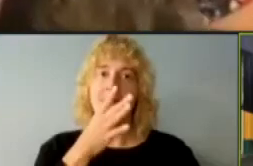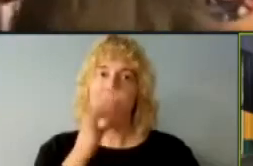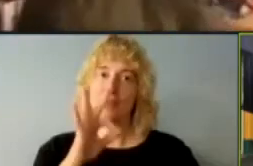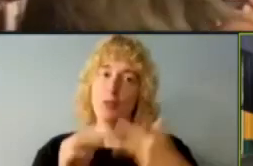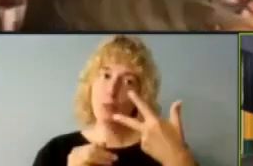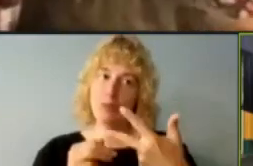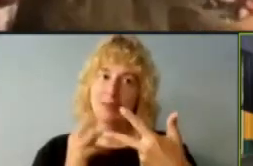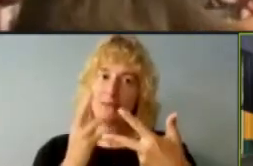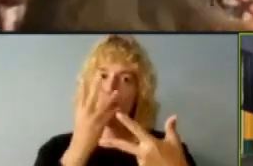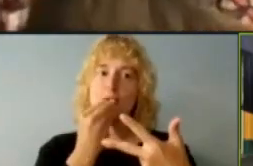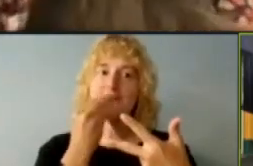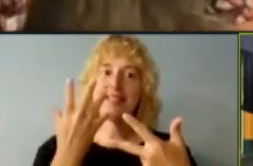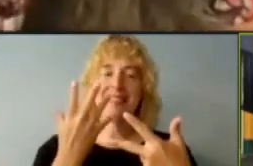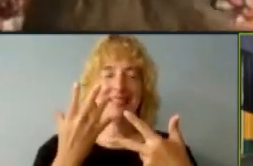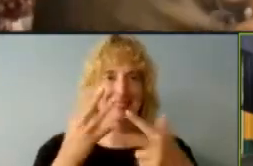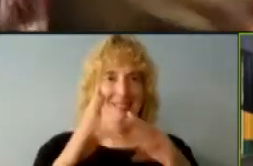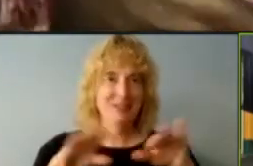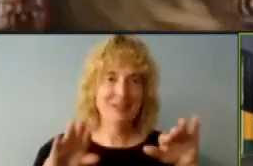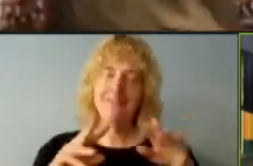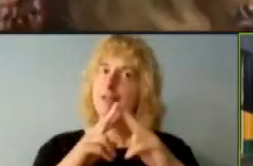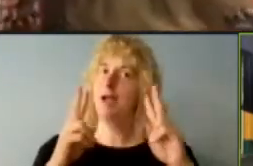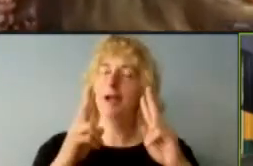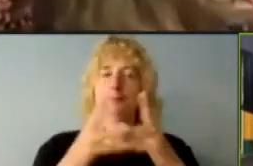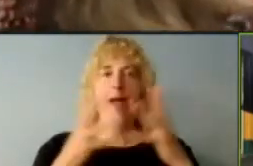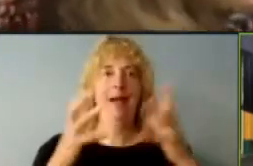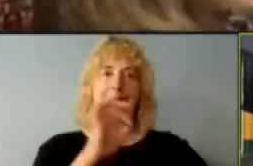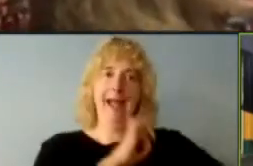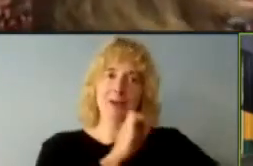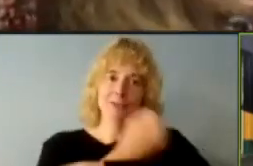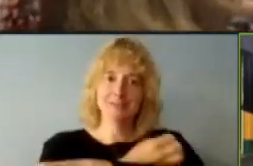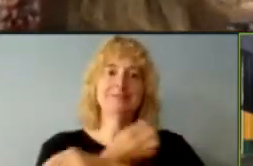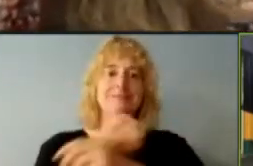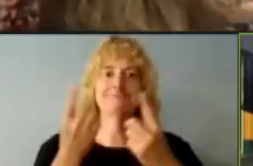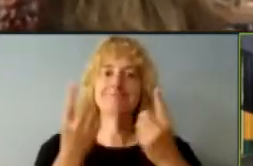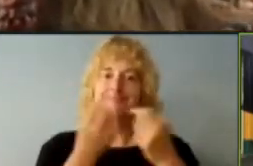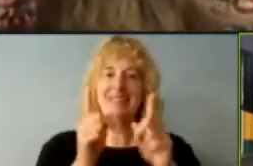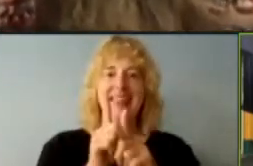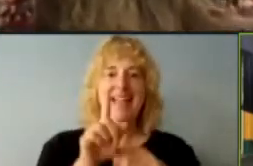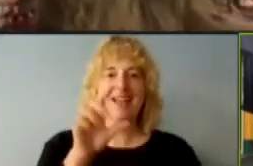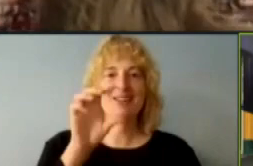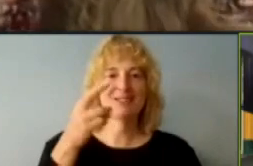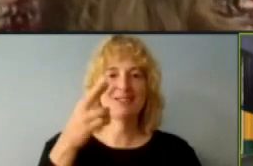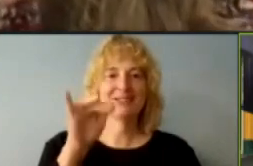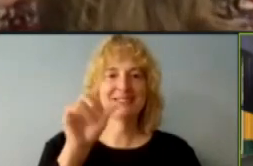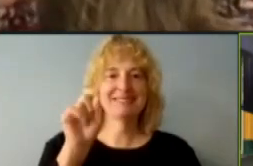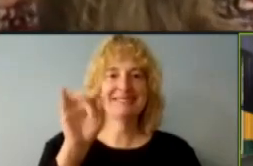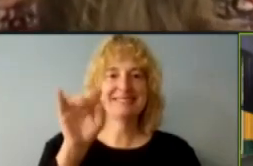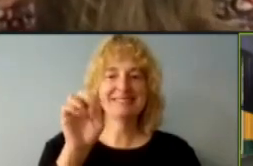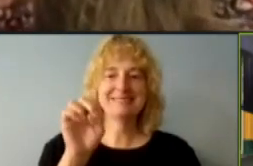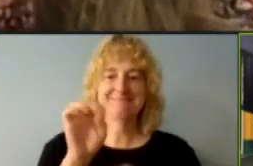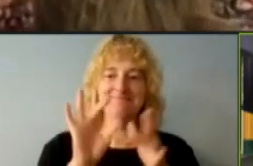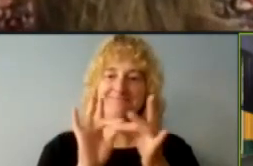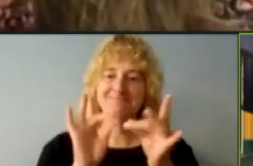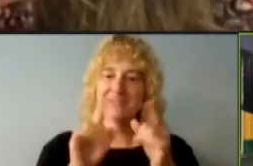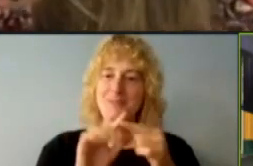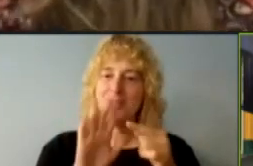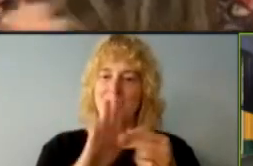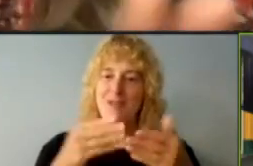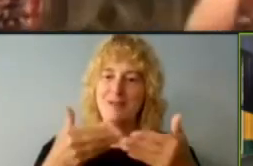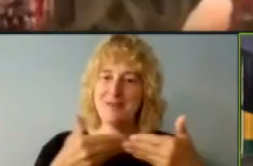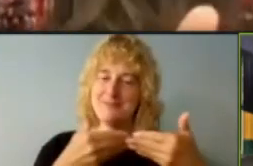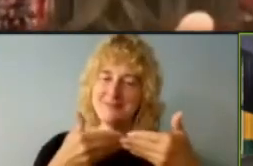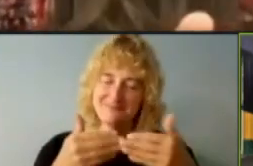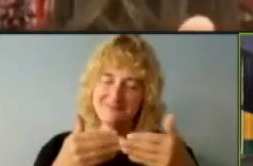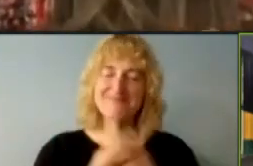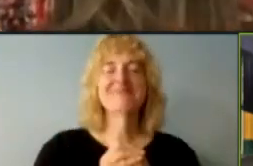beautiful children, very energetic, like Christine talked about her babies. And before